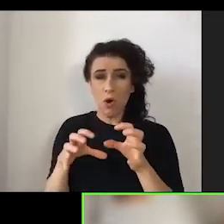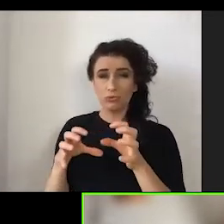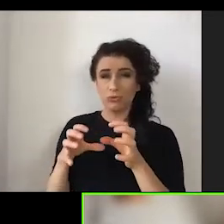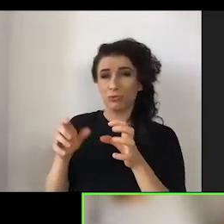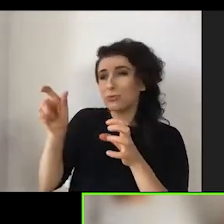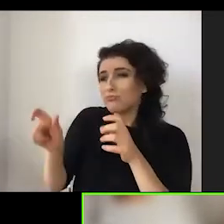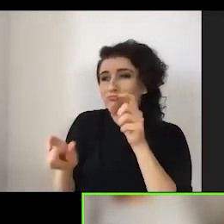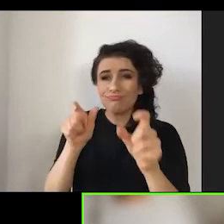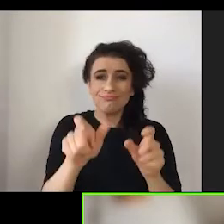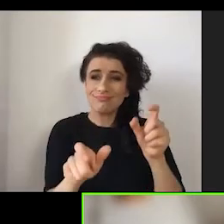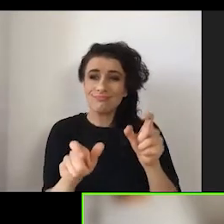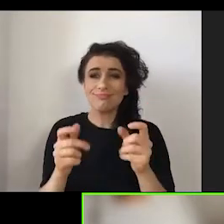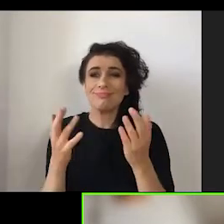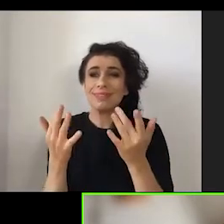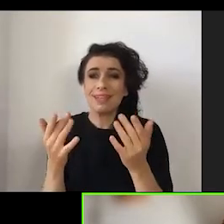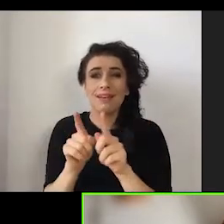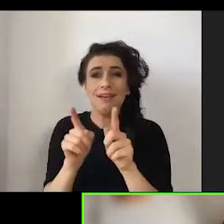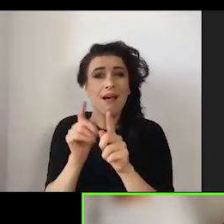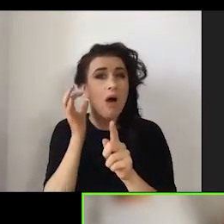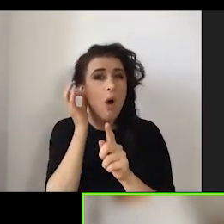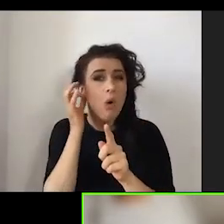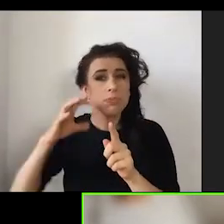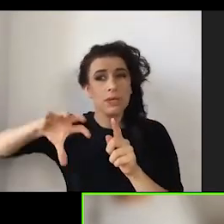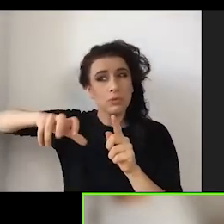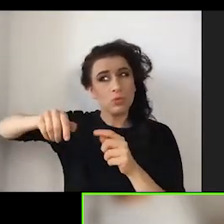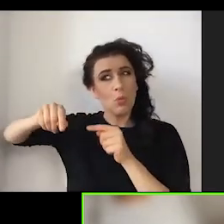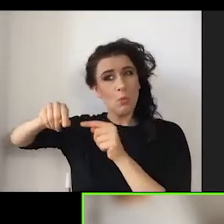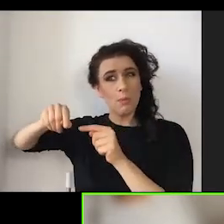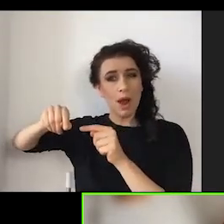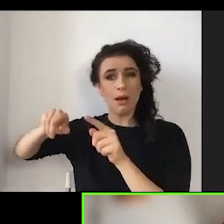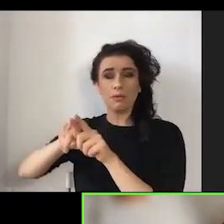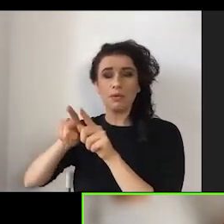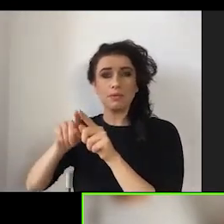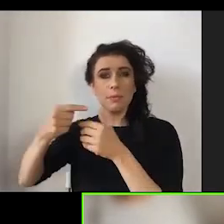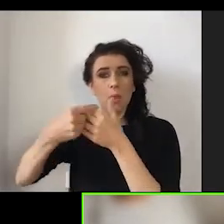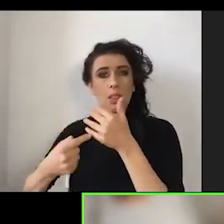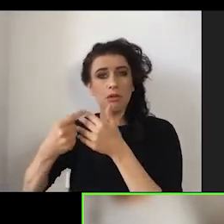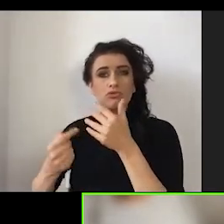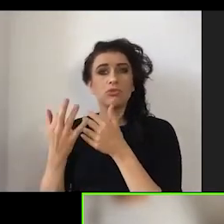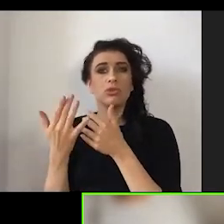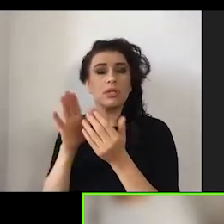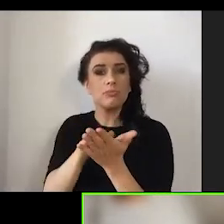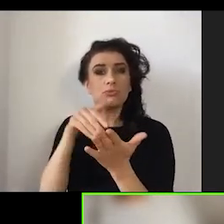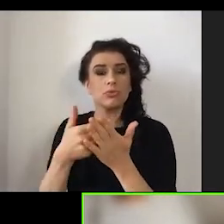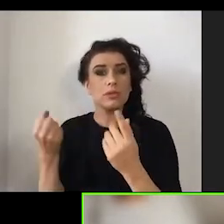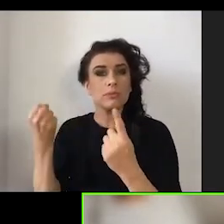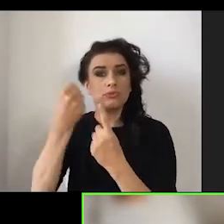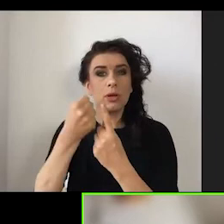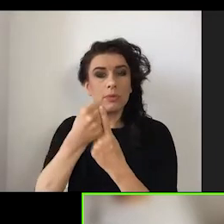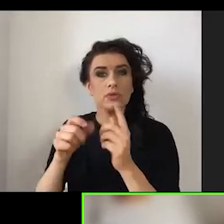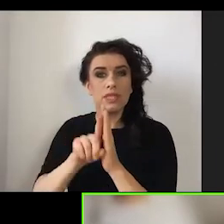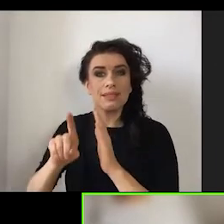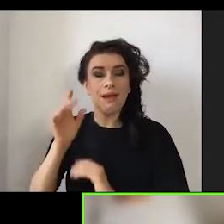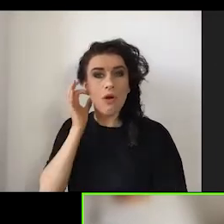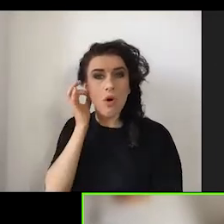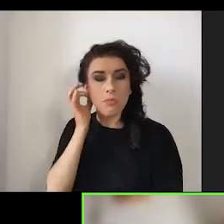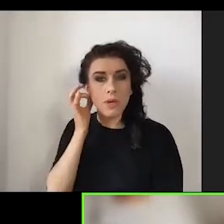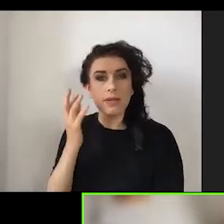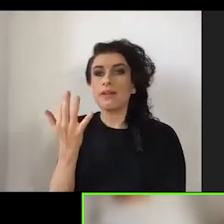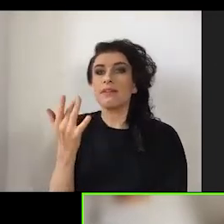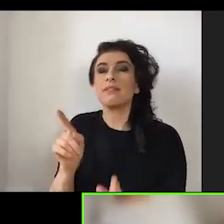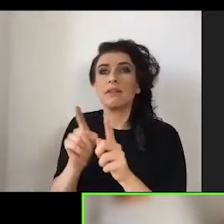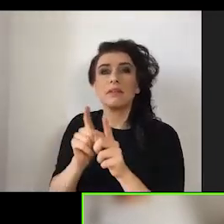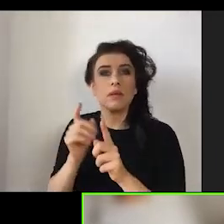many maybe cases of violence, how many femicides are in the region,